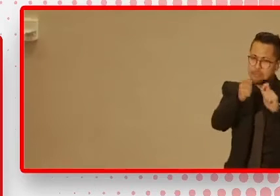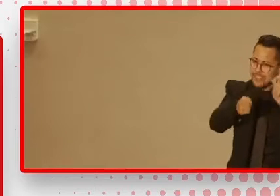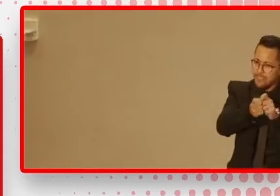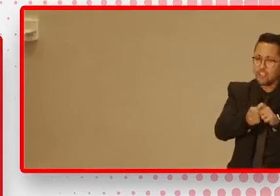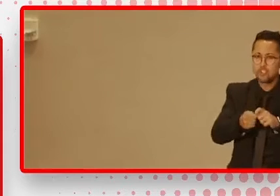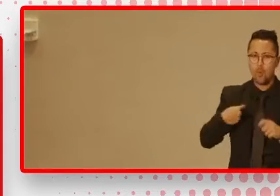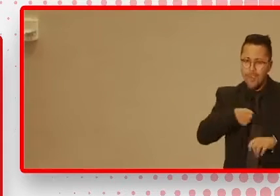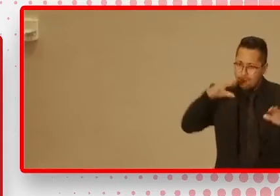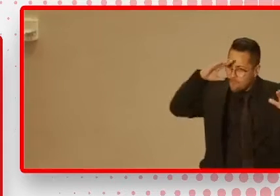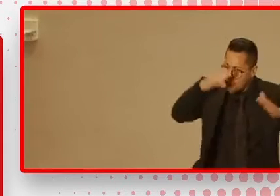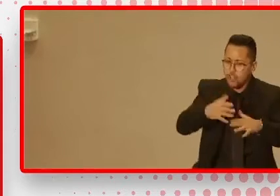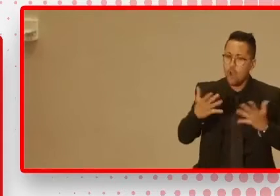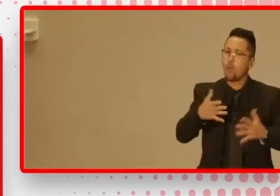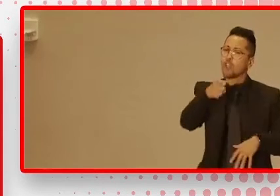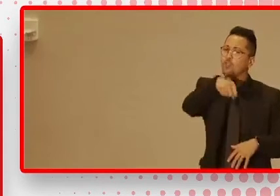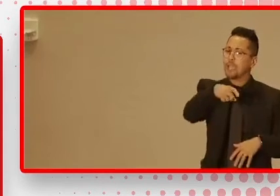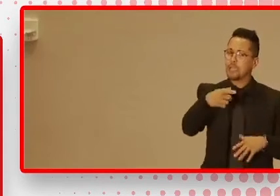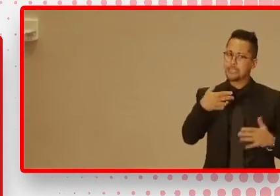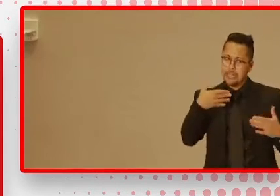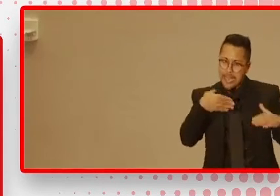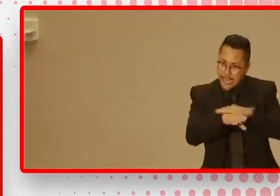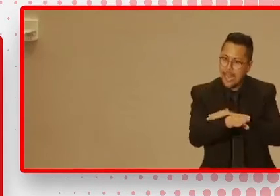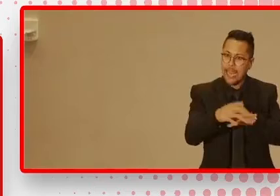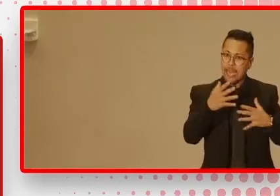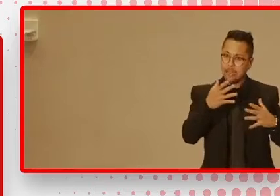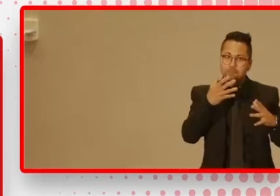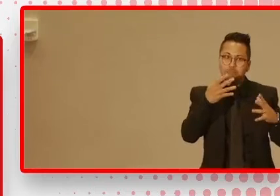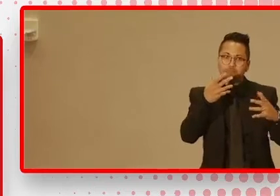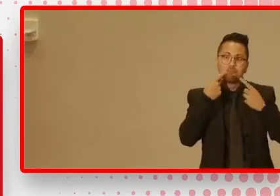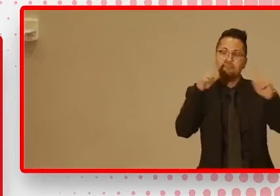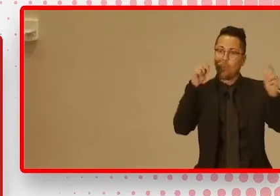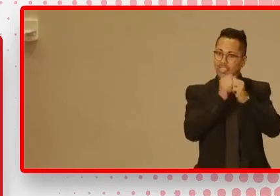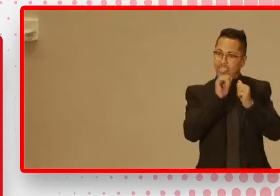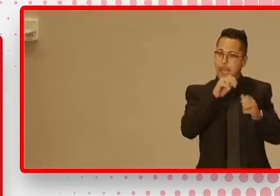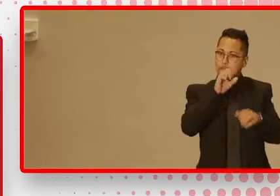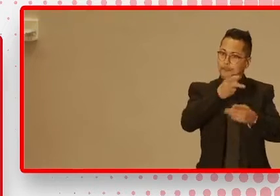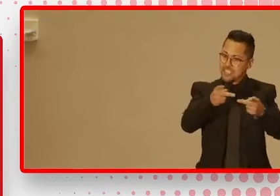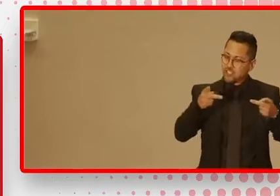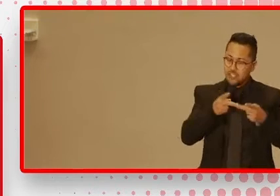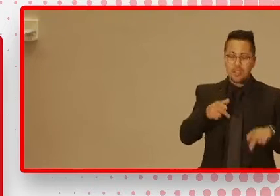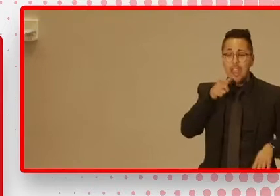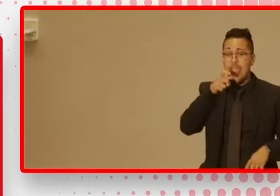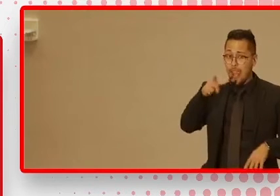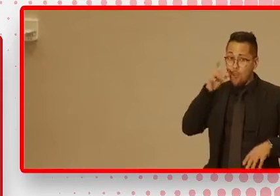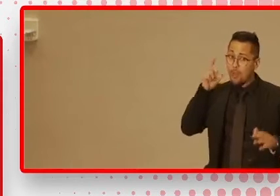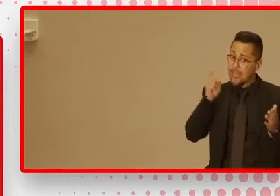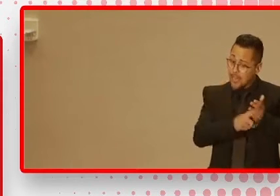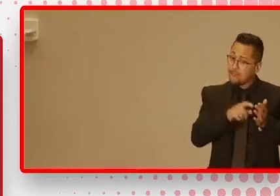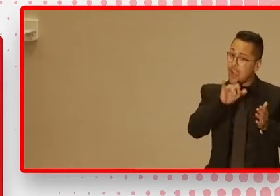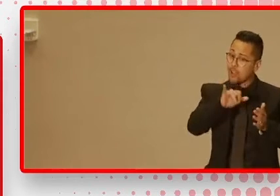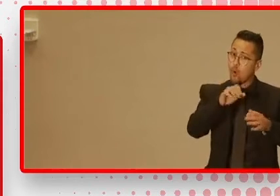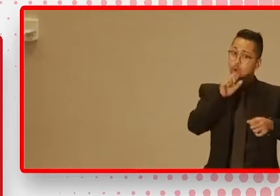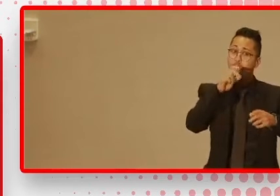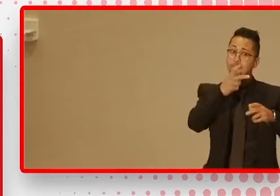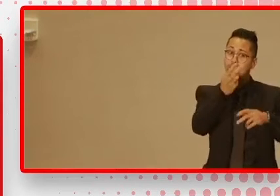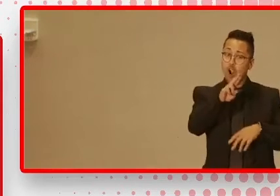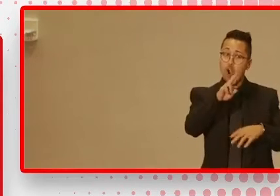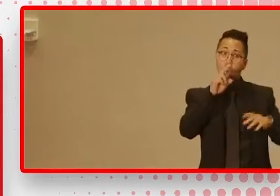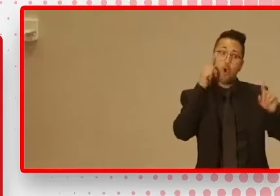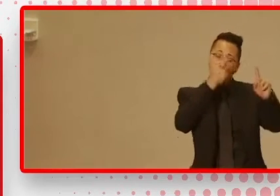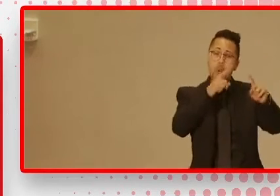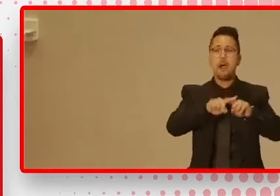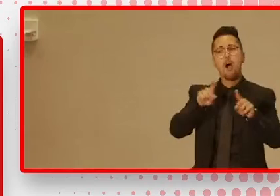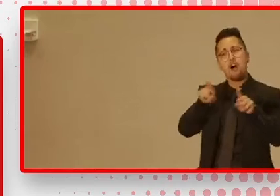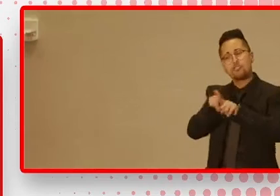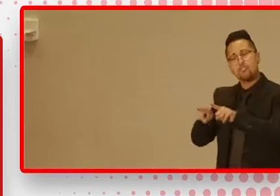what you need to get into that position. Not only does it identify what that vocational goal is, but it identifies what services you